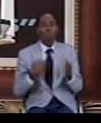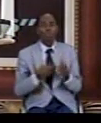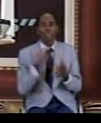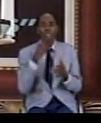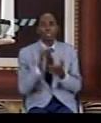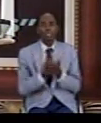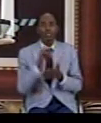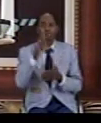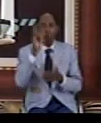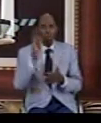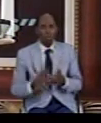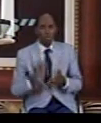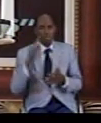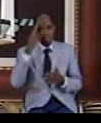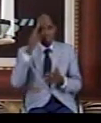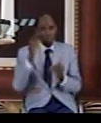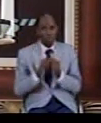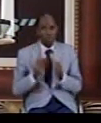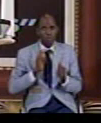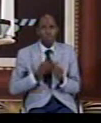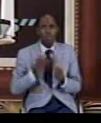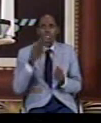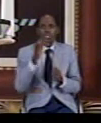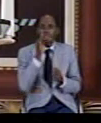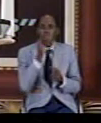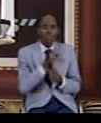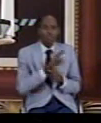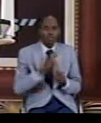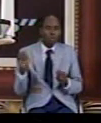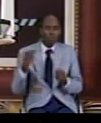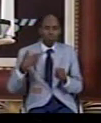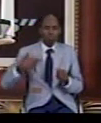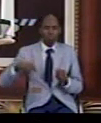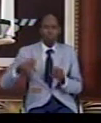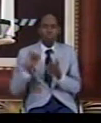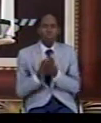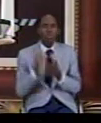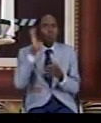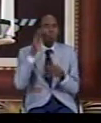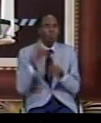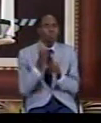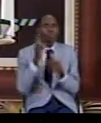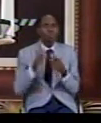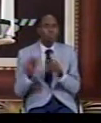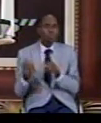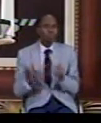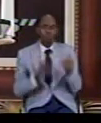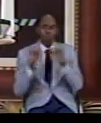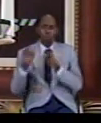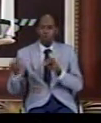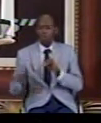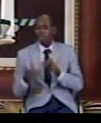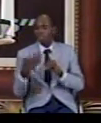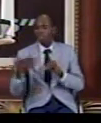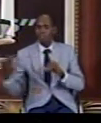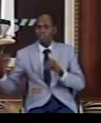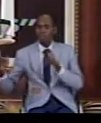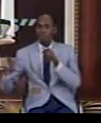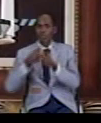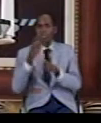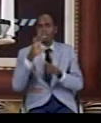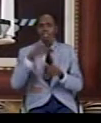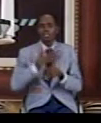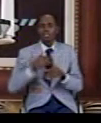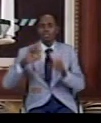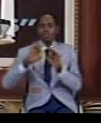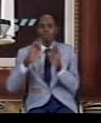be reasonable. There is no religion that will make you to put any other thing first and not put your family and not